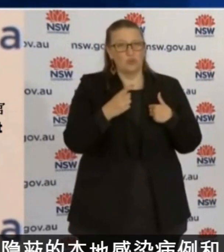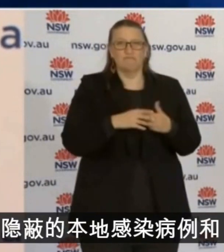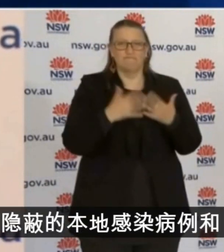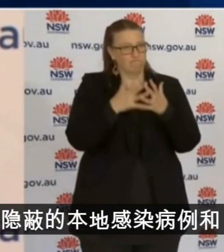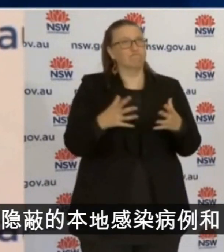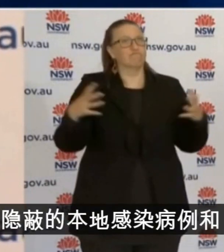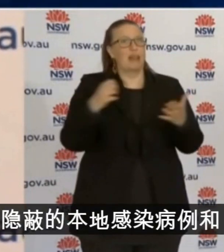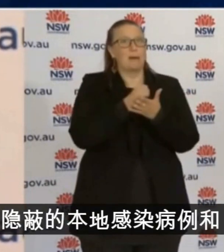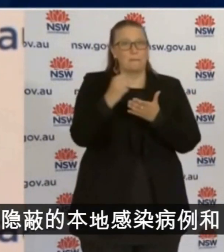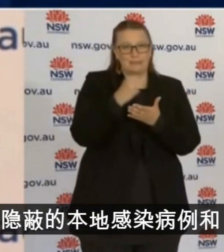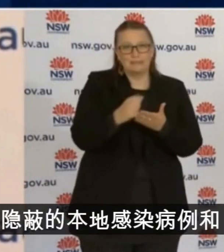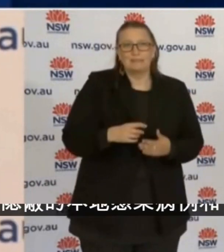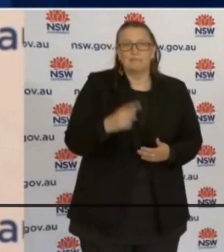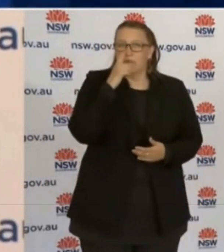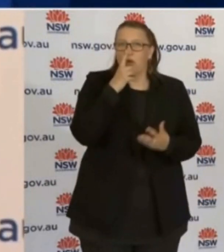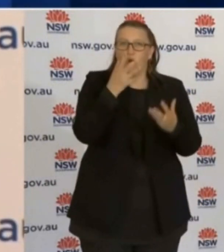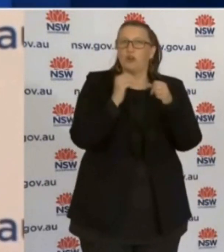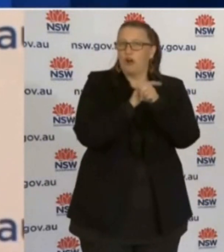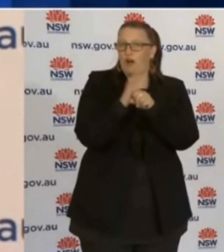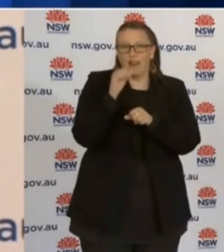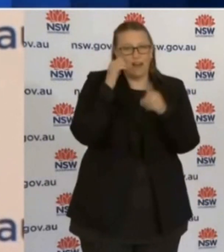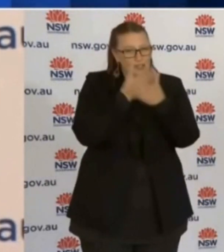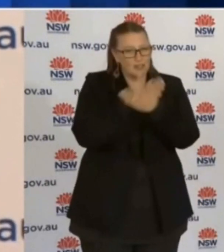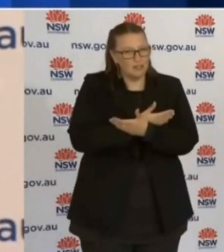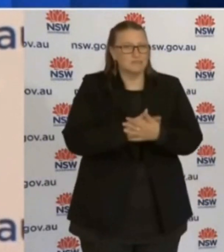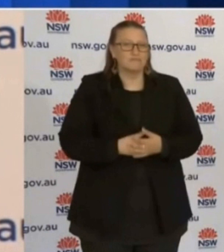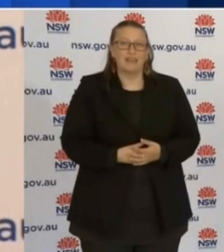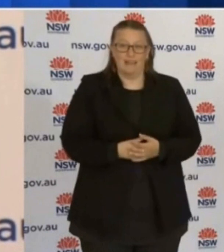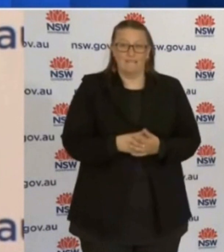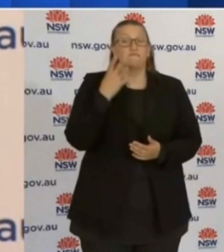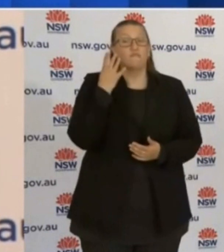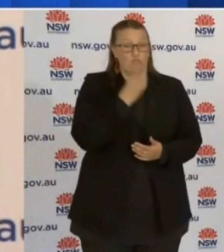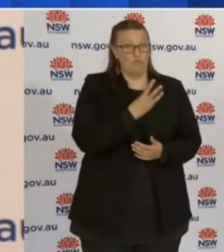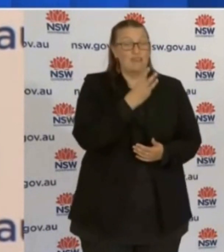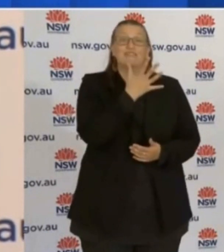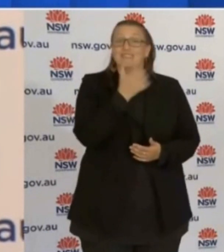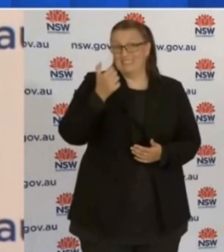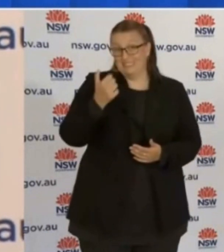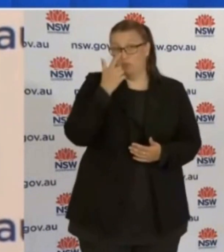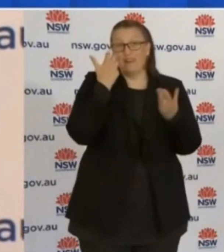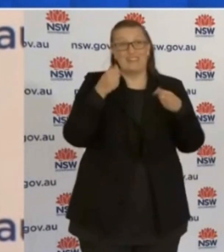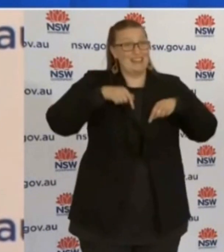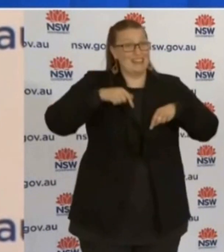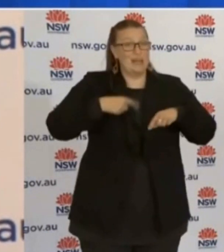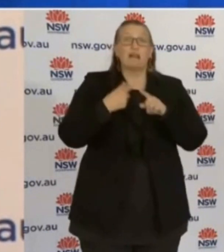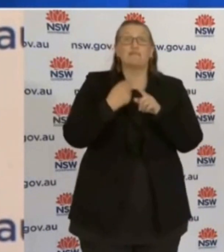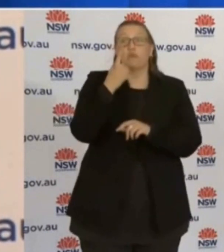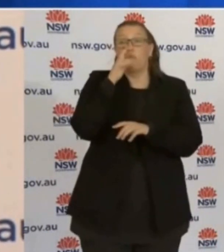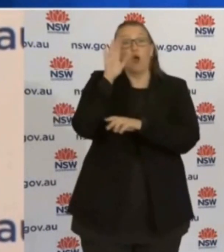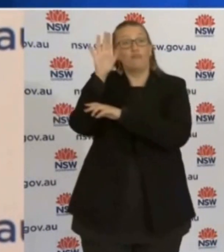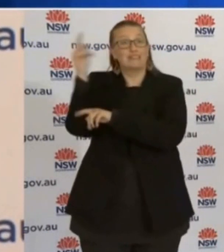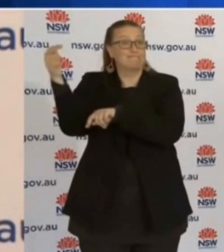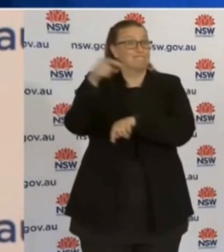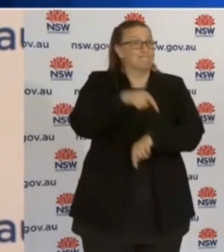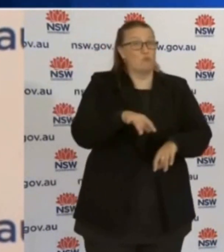last night, and 4 cases, overseas cases. Clearly, we are still seeing people infectious in the community, so a clear message